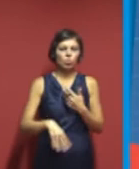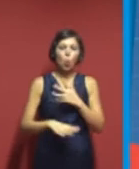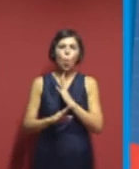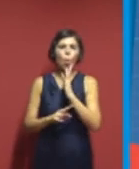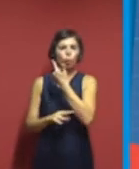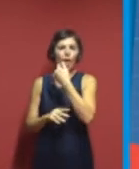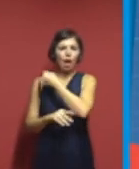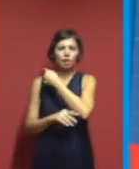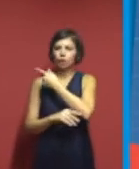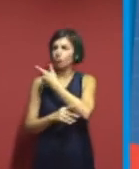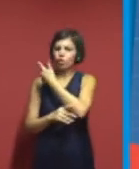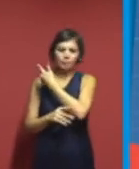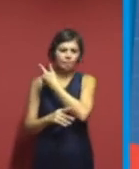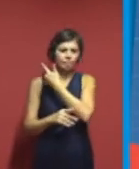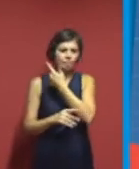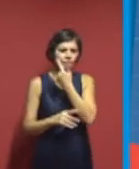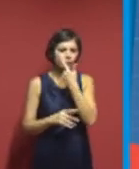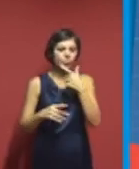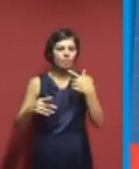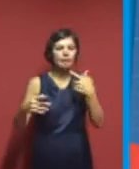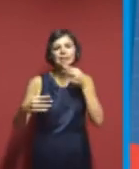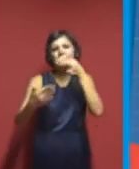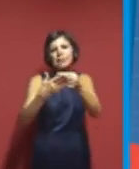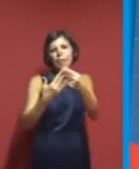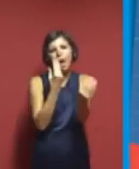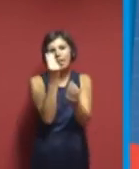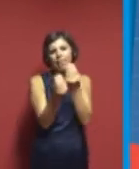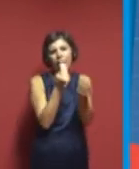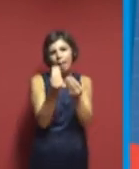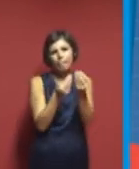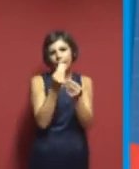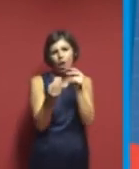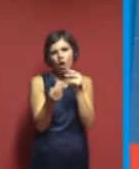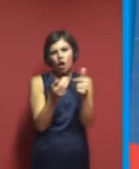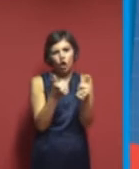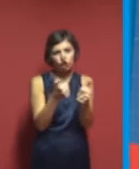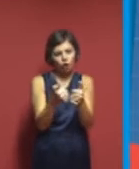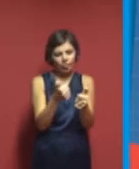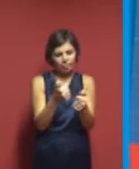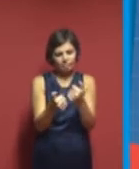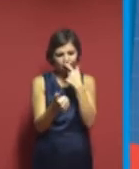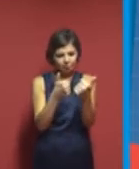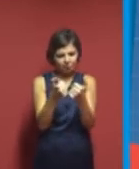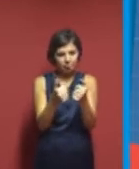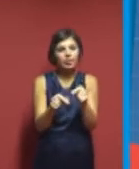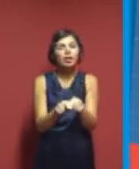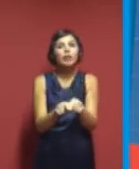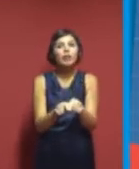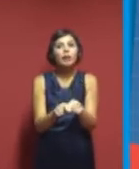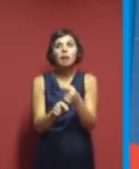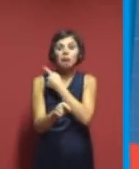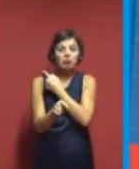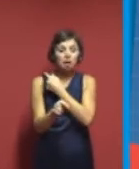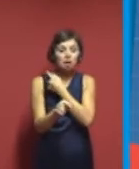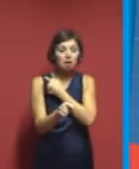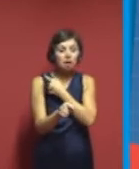You know, and really you have to admire the elegance of this. You know, it's just literally, he glued it on there, and now he's got the driving